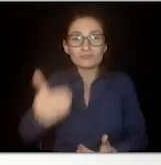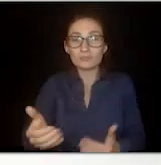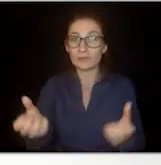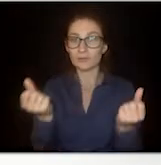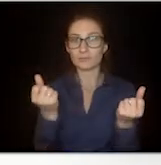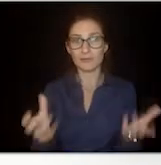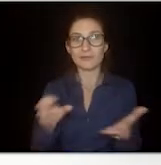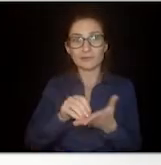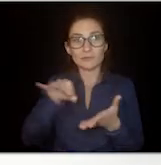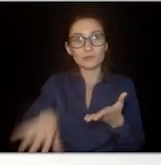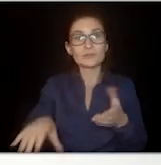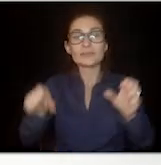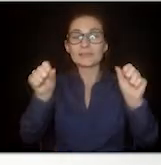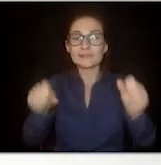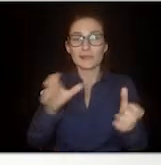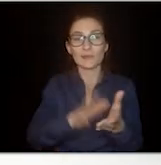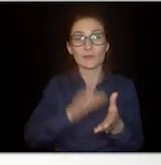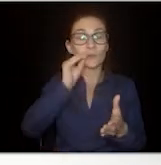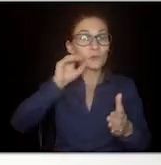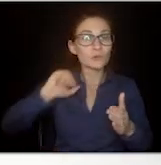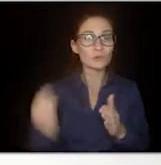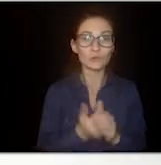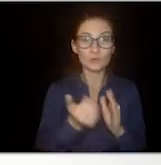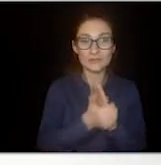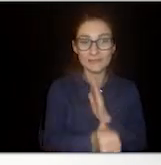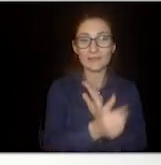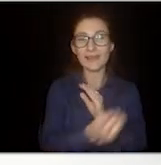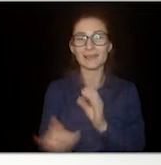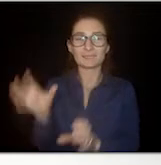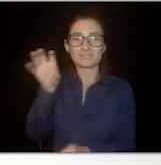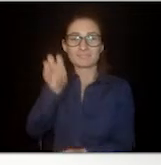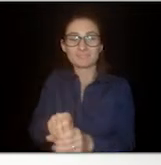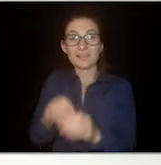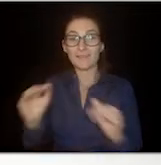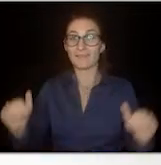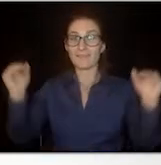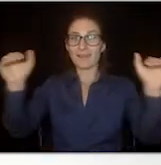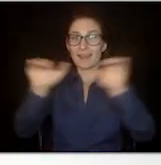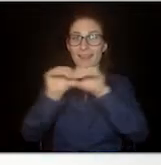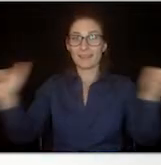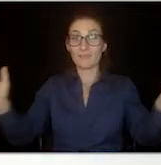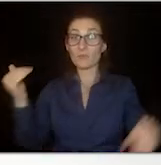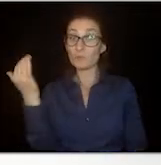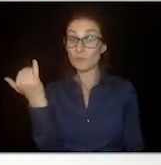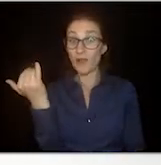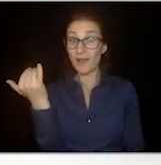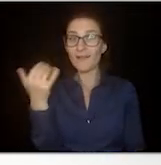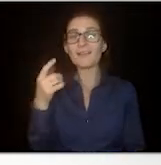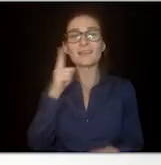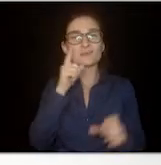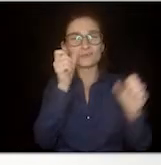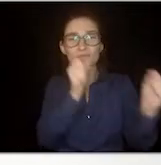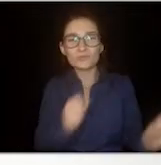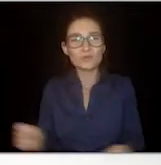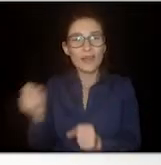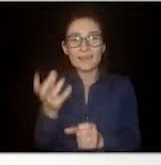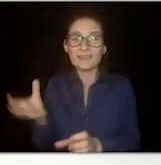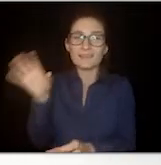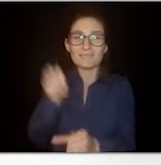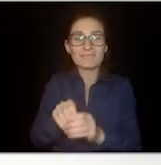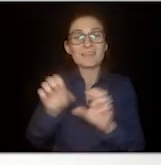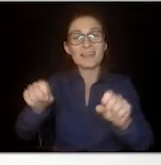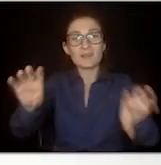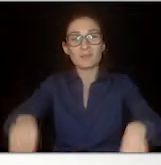able to learn new skills and participate at higher levels when this strategy is used, because they need the things a